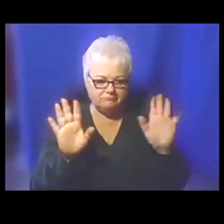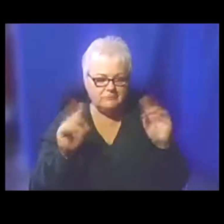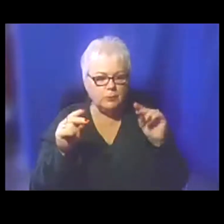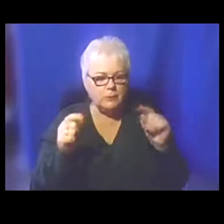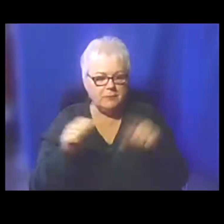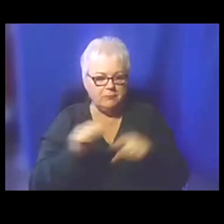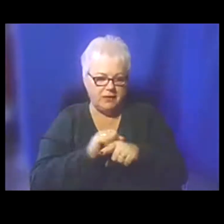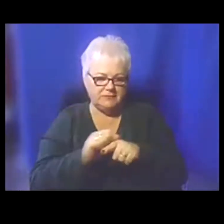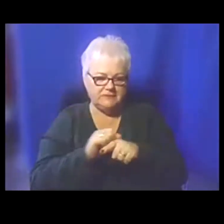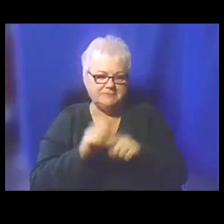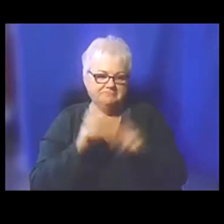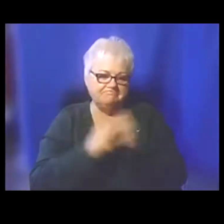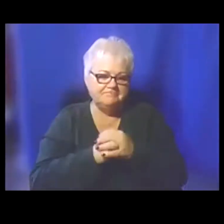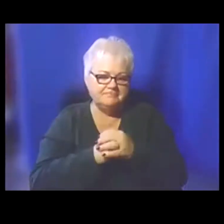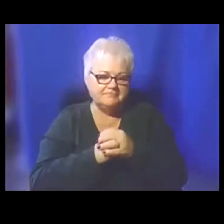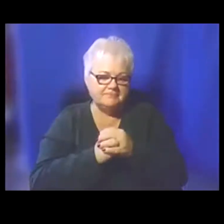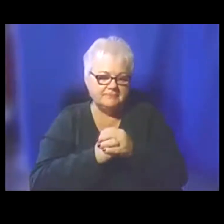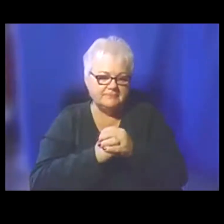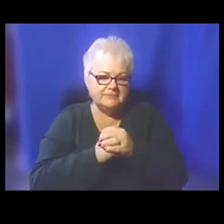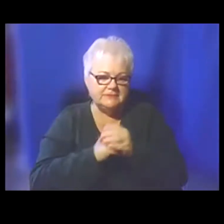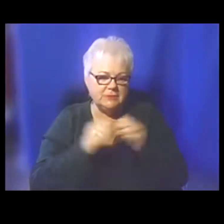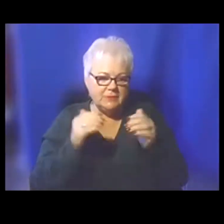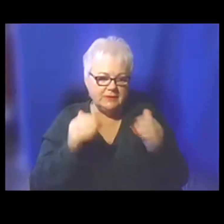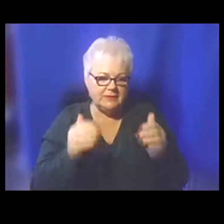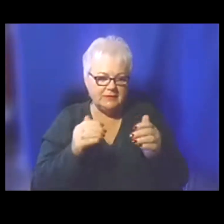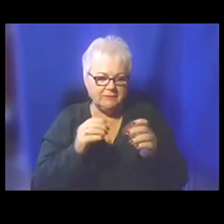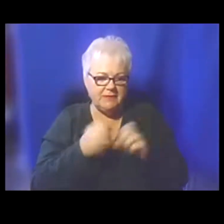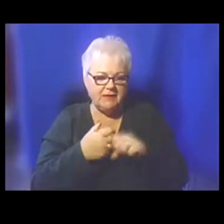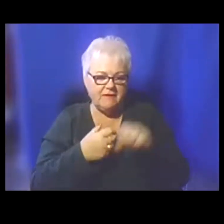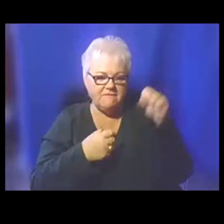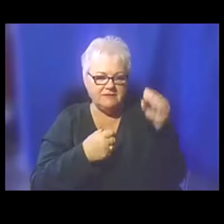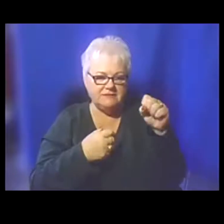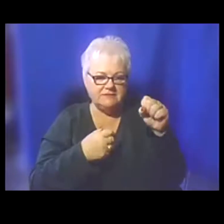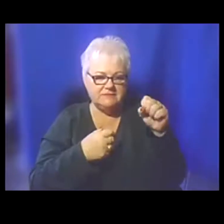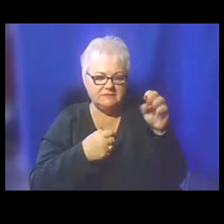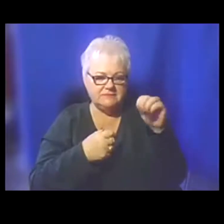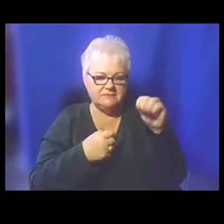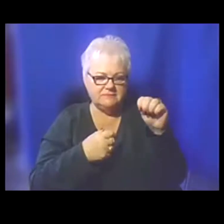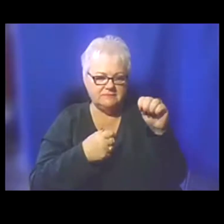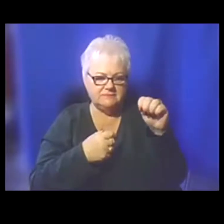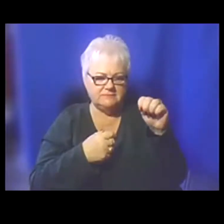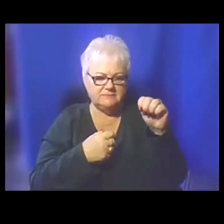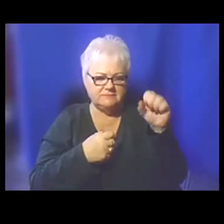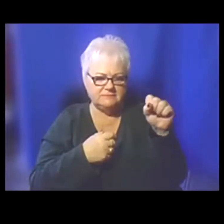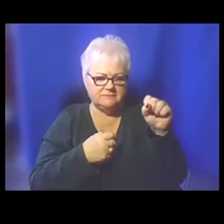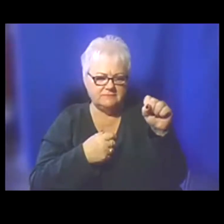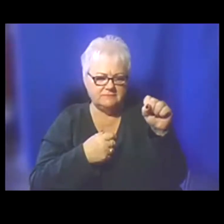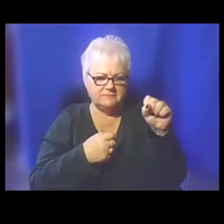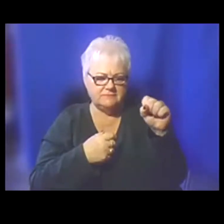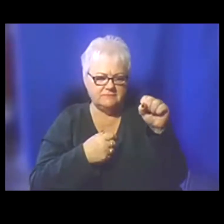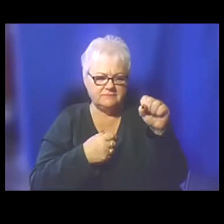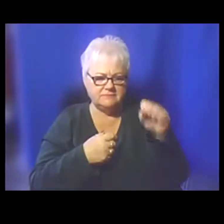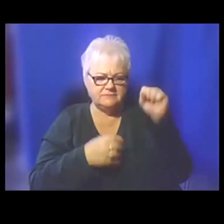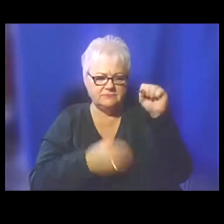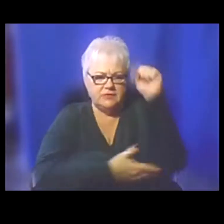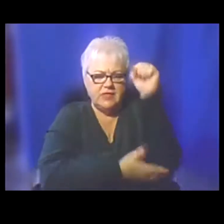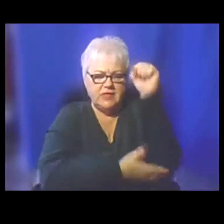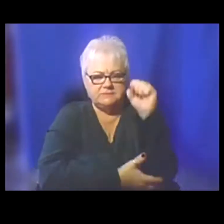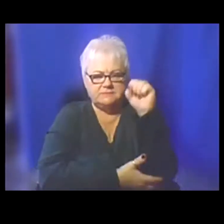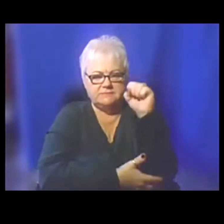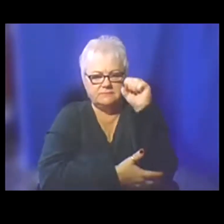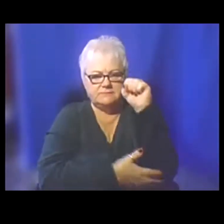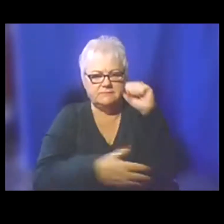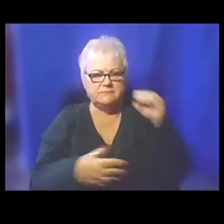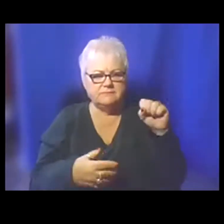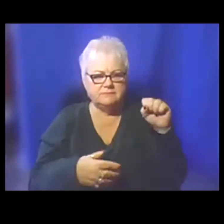feel like it helps. So go ahead and make a fist and hold it up, or relax on something if you want,